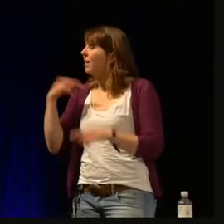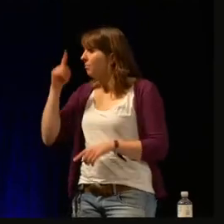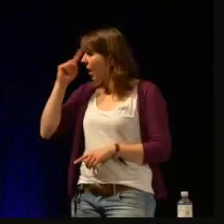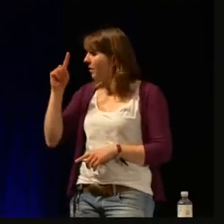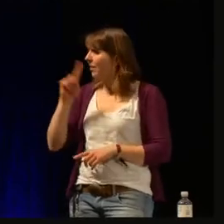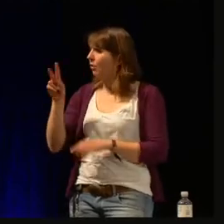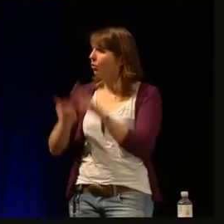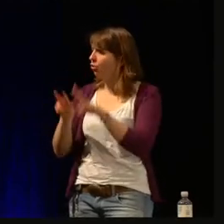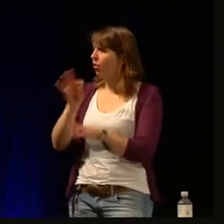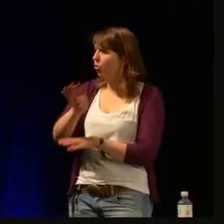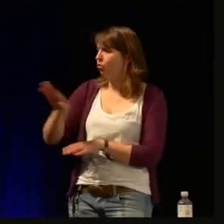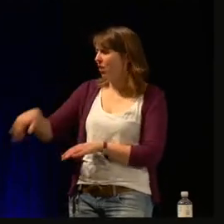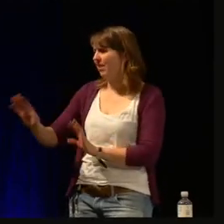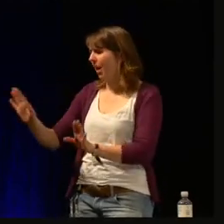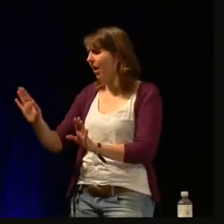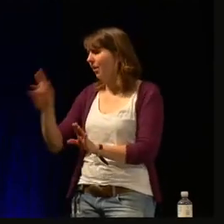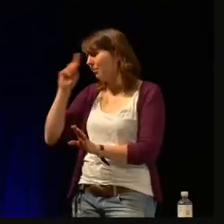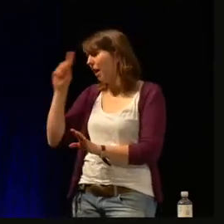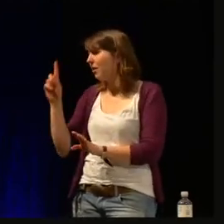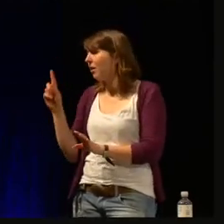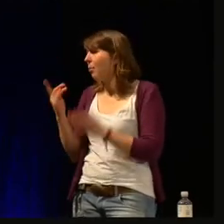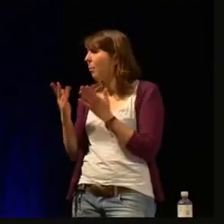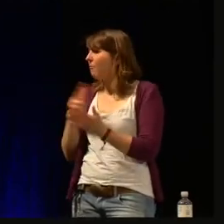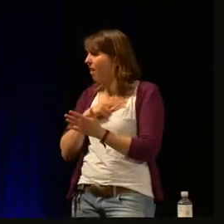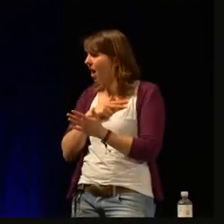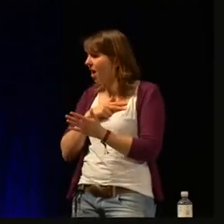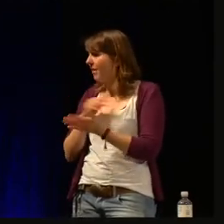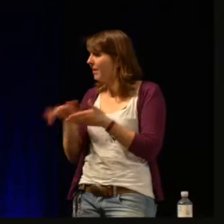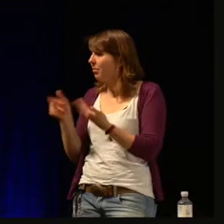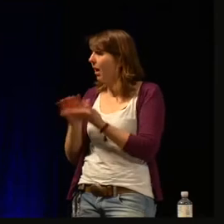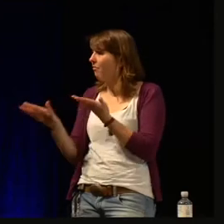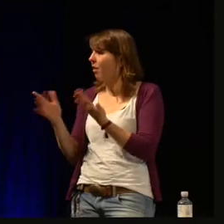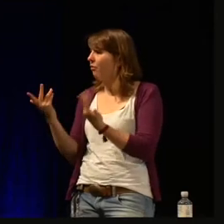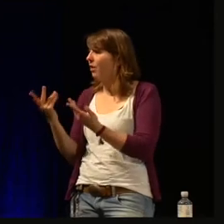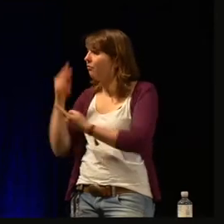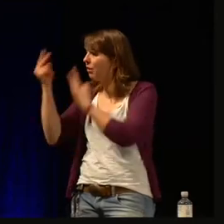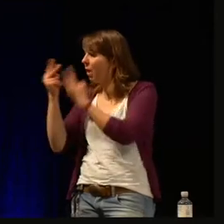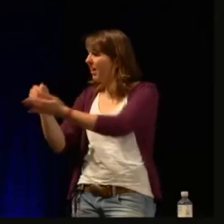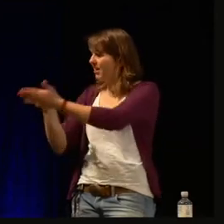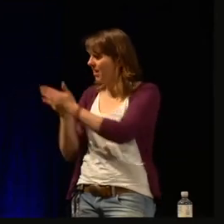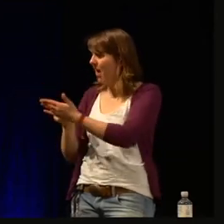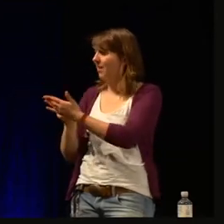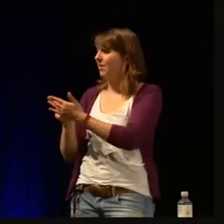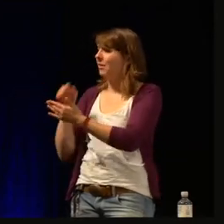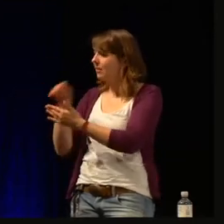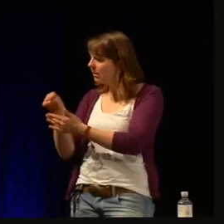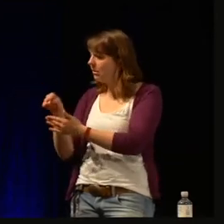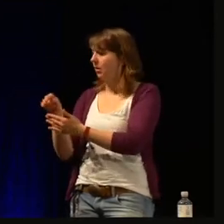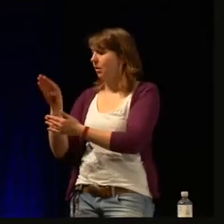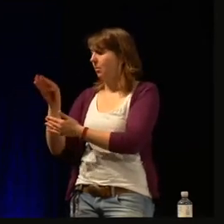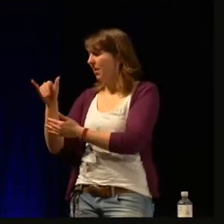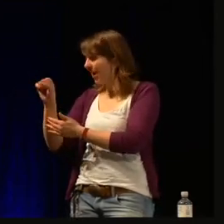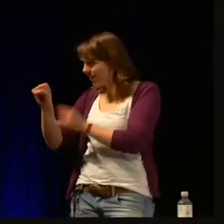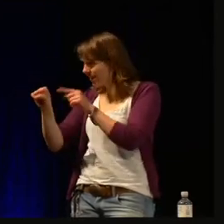What I'm really interested in is not the distinction between good and bad, but rather a visualization of data sets and those results.